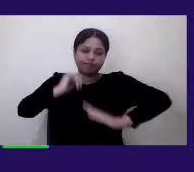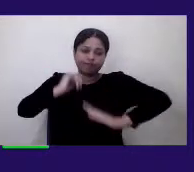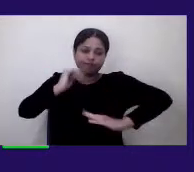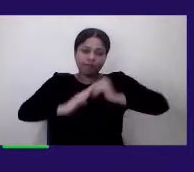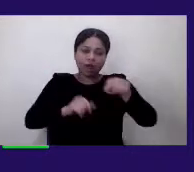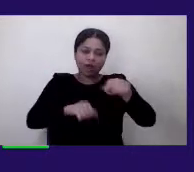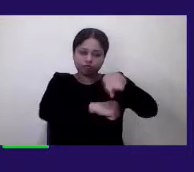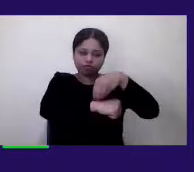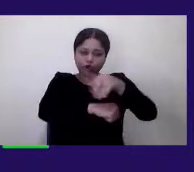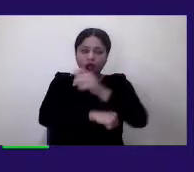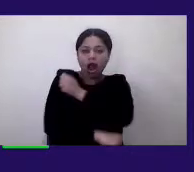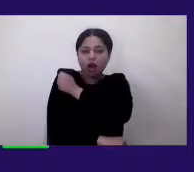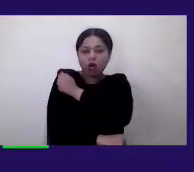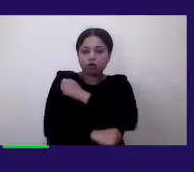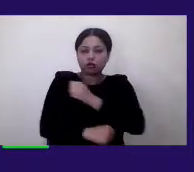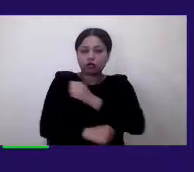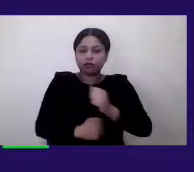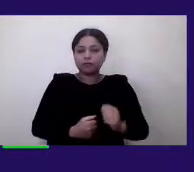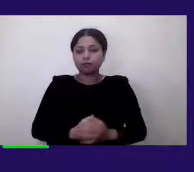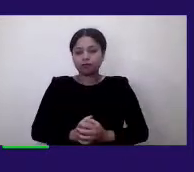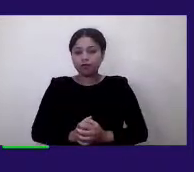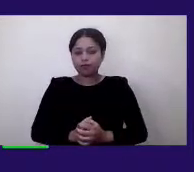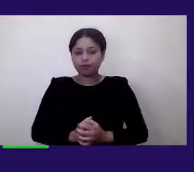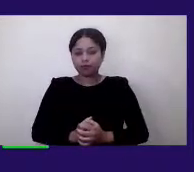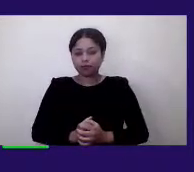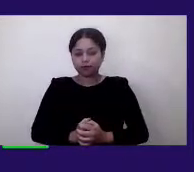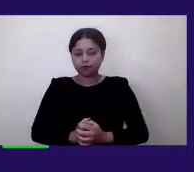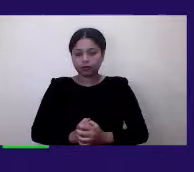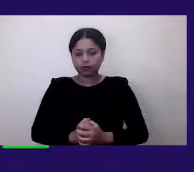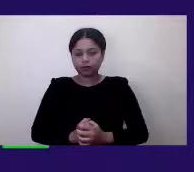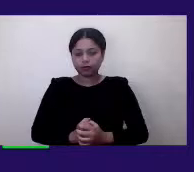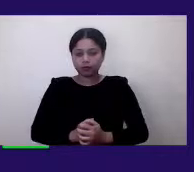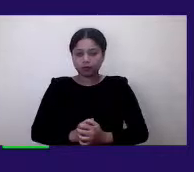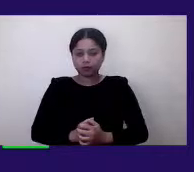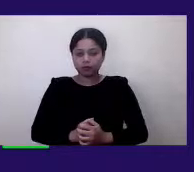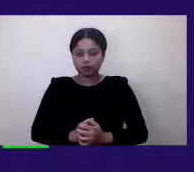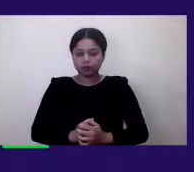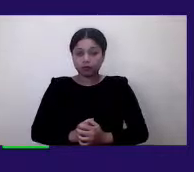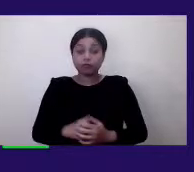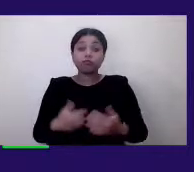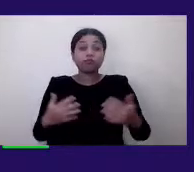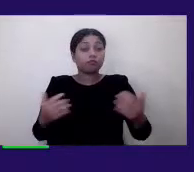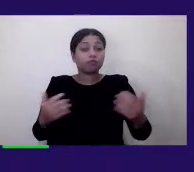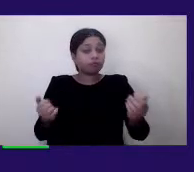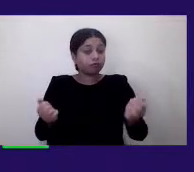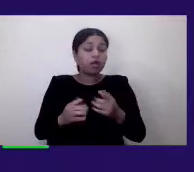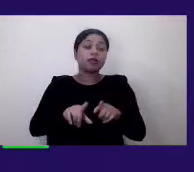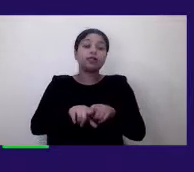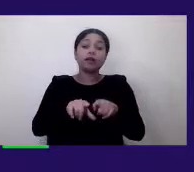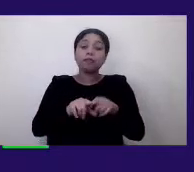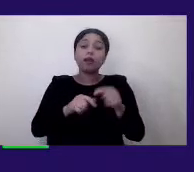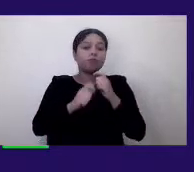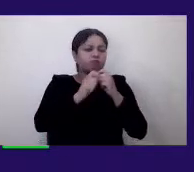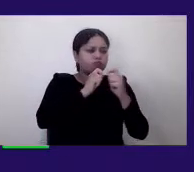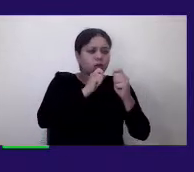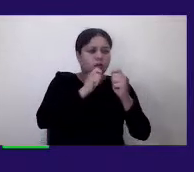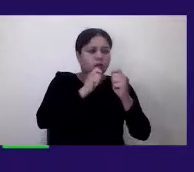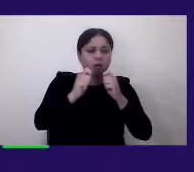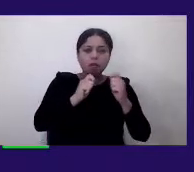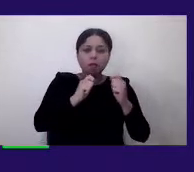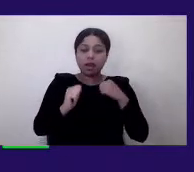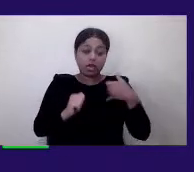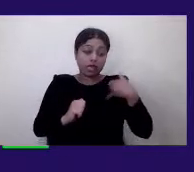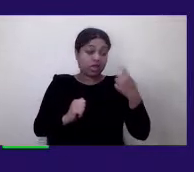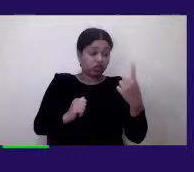We also surveyed young people between 13 and 18 years old. I think we surveyed 2,500